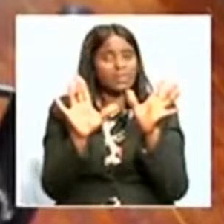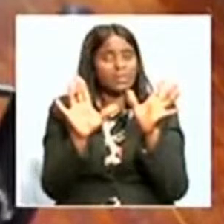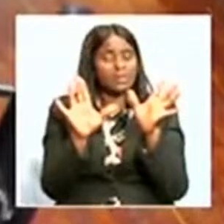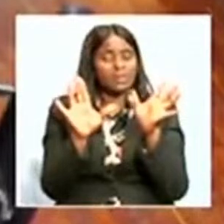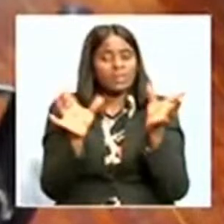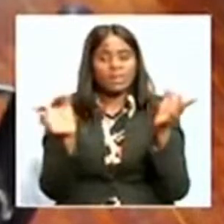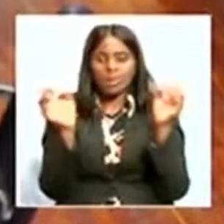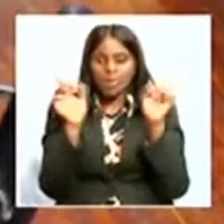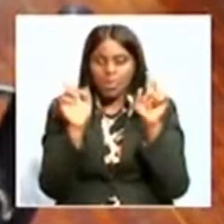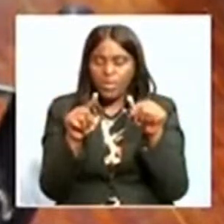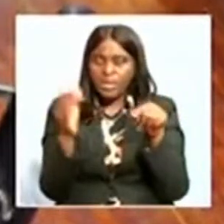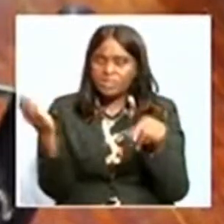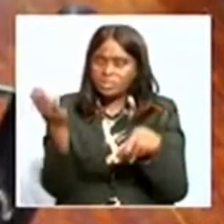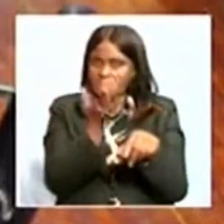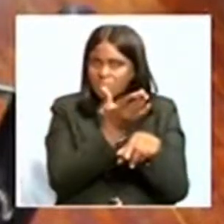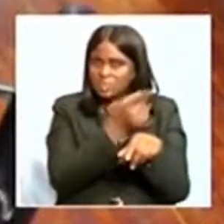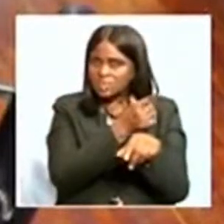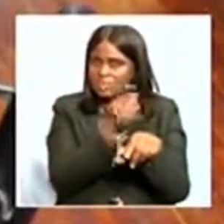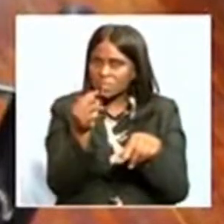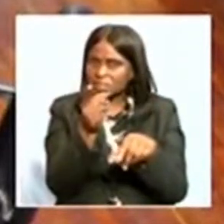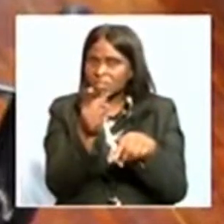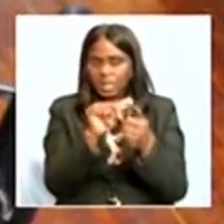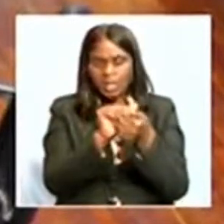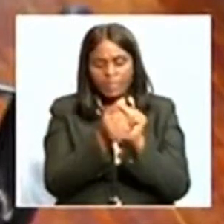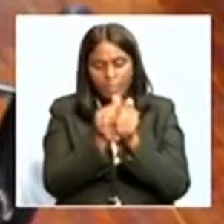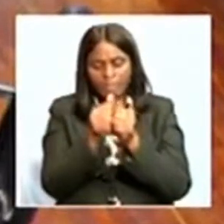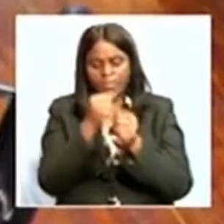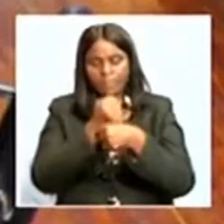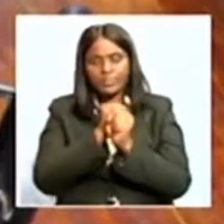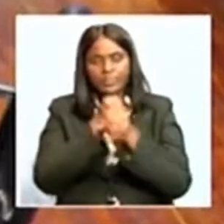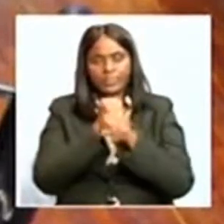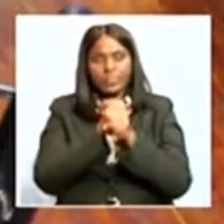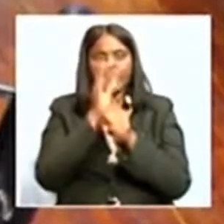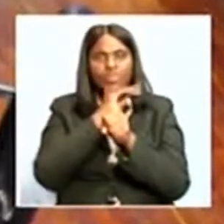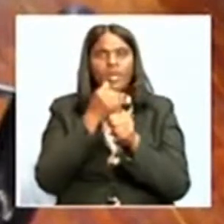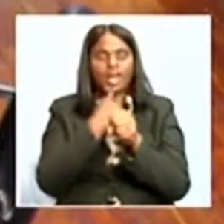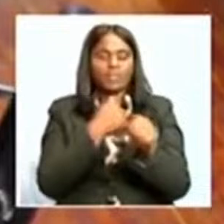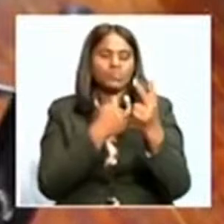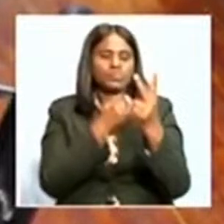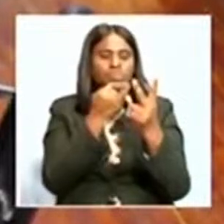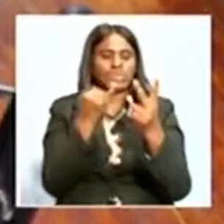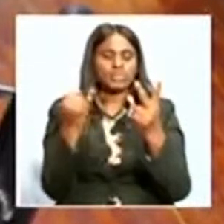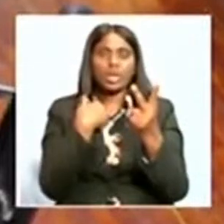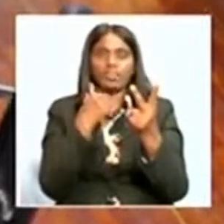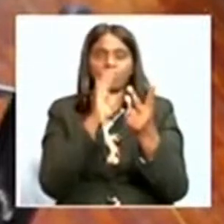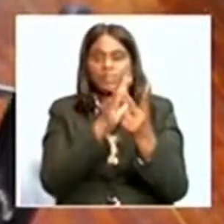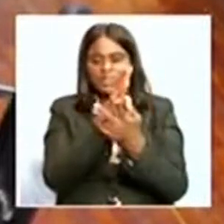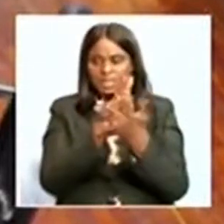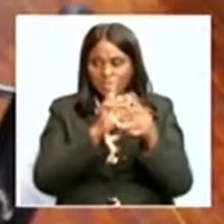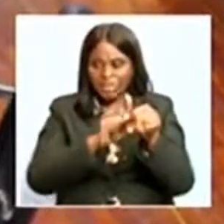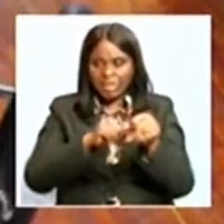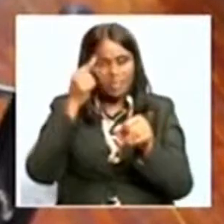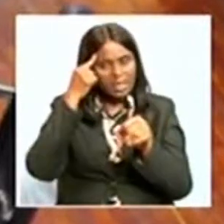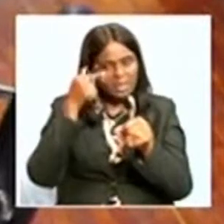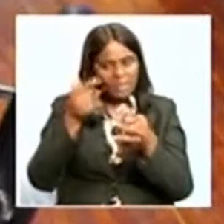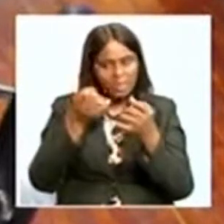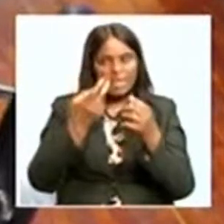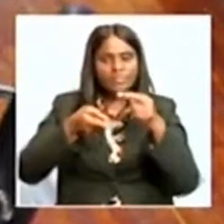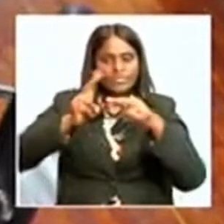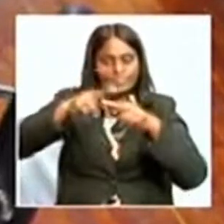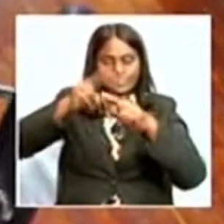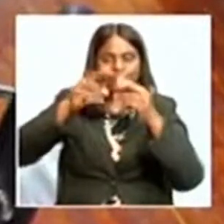When these amendments are being made, there are two issues here. Sometimes government wants to